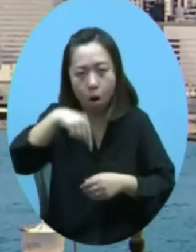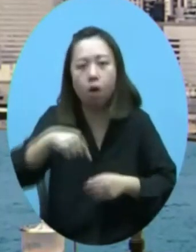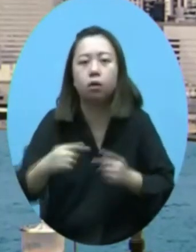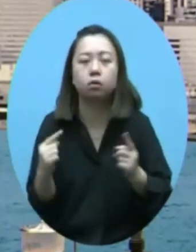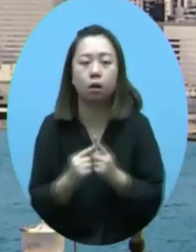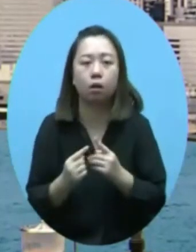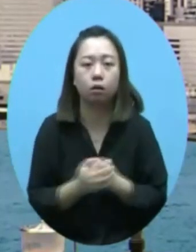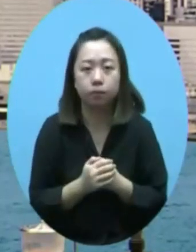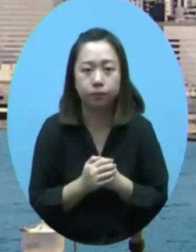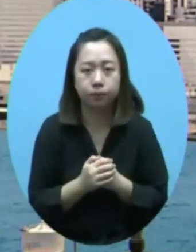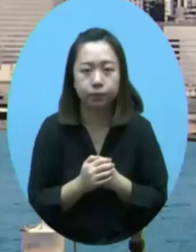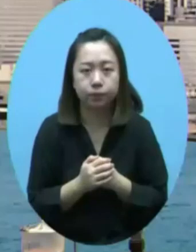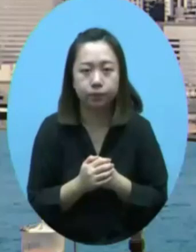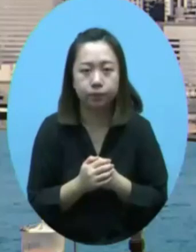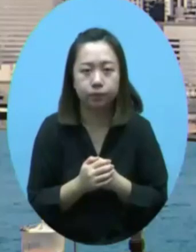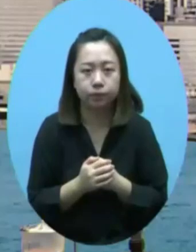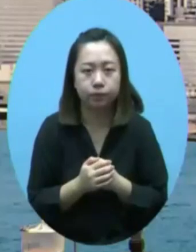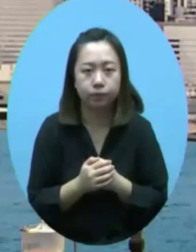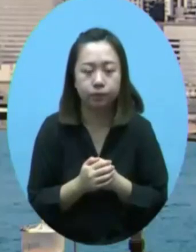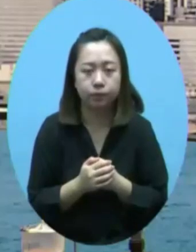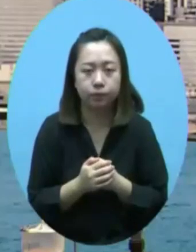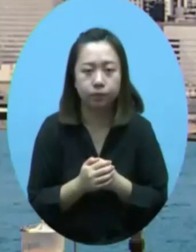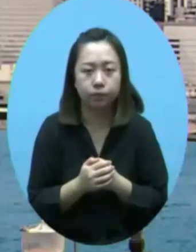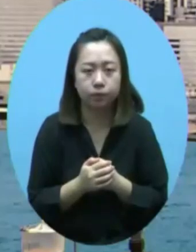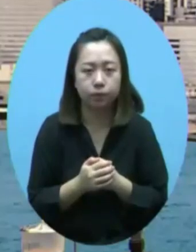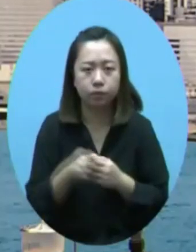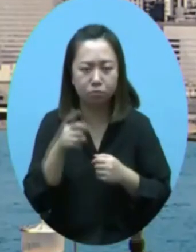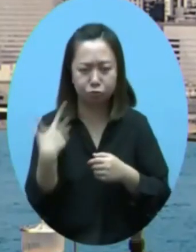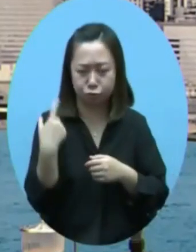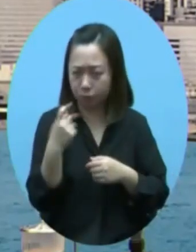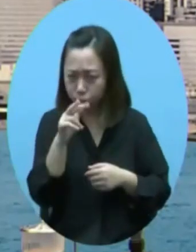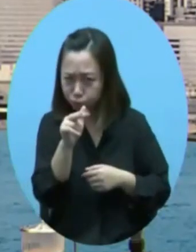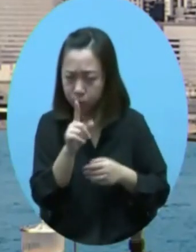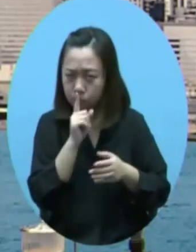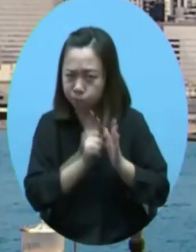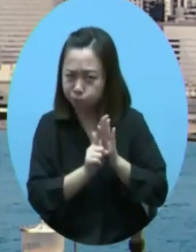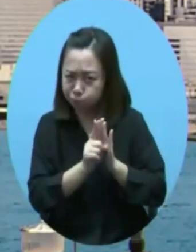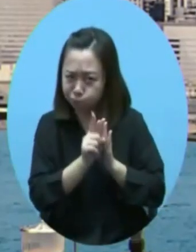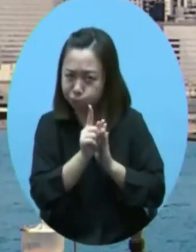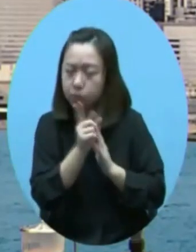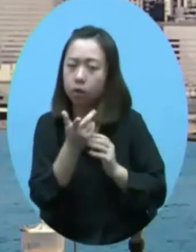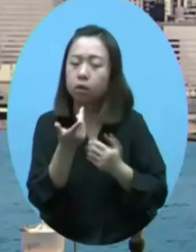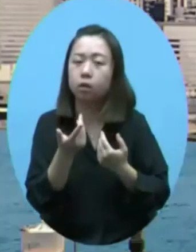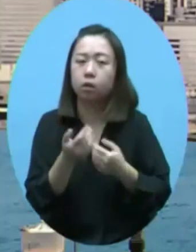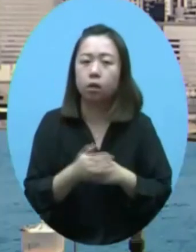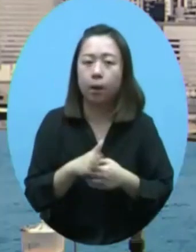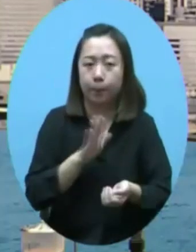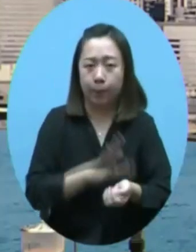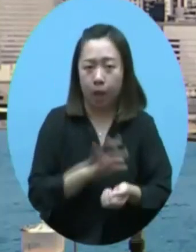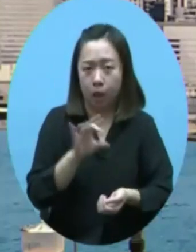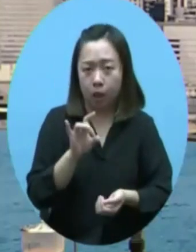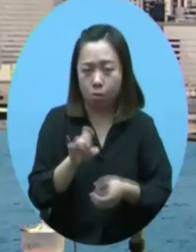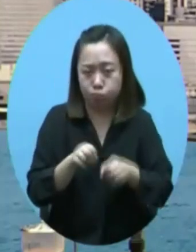according to the trend in the recent few days, the spread of the infection seems to be very